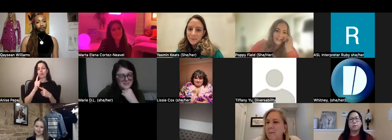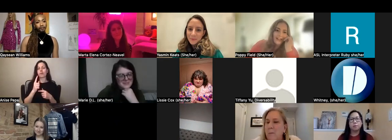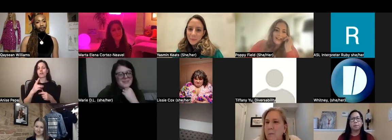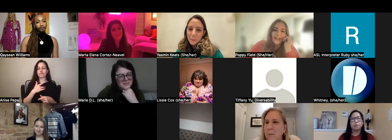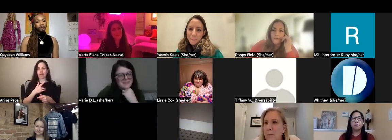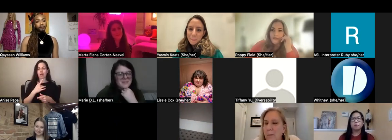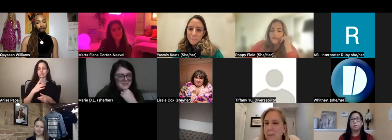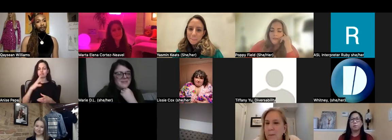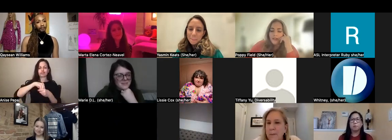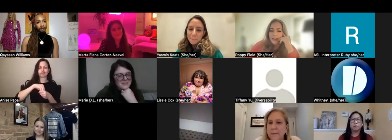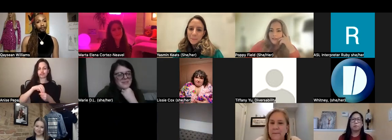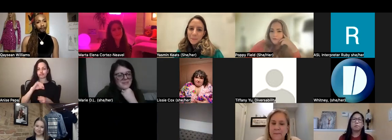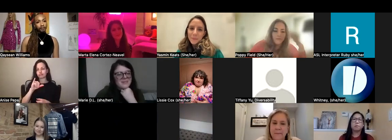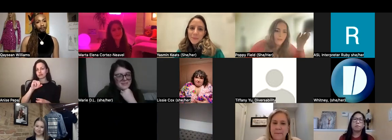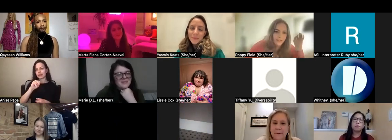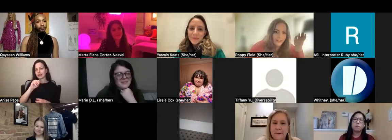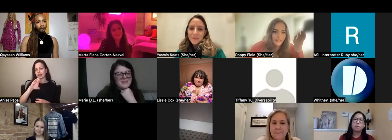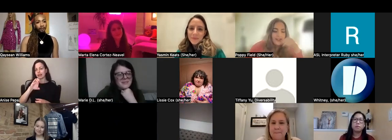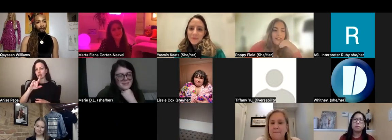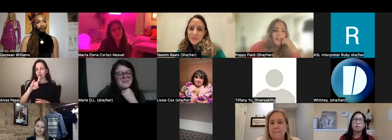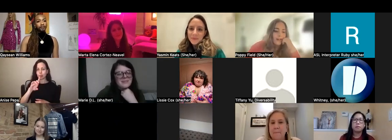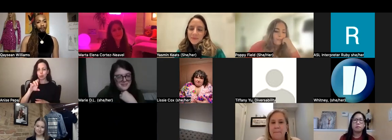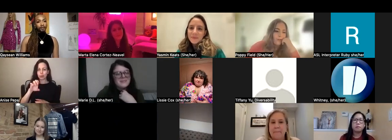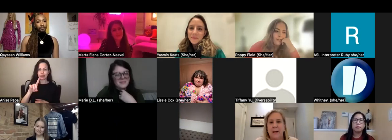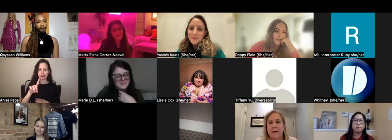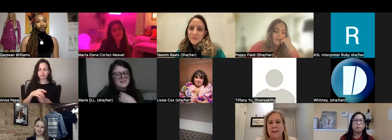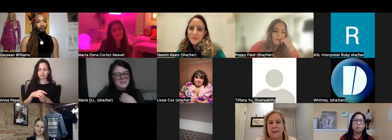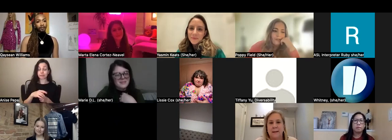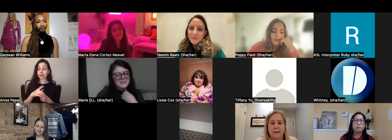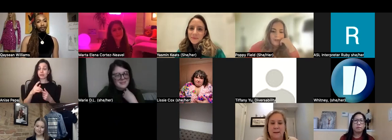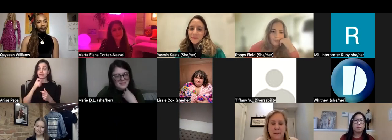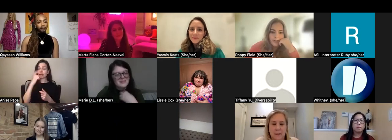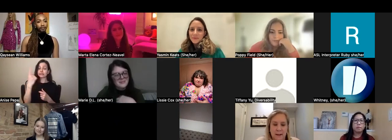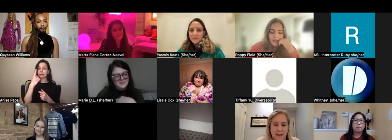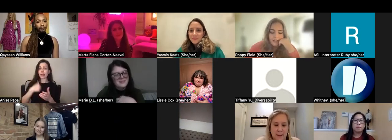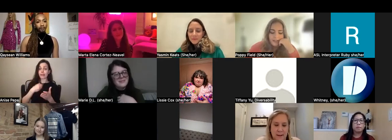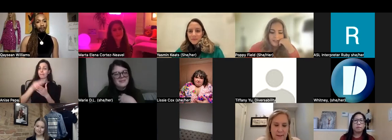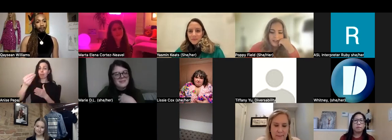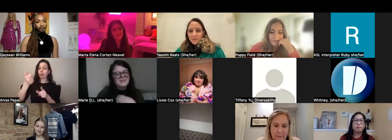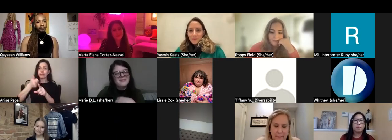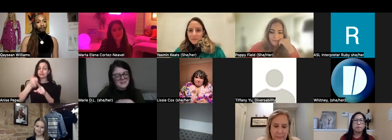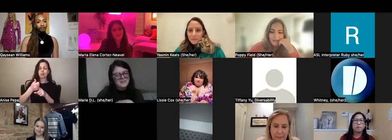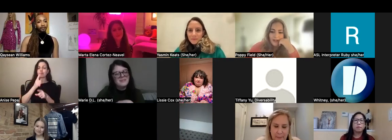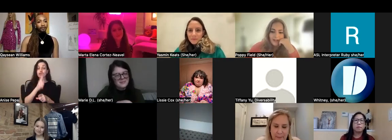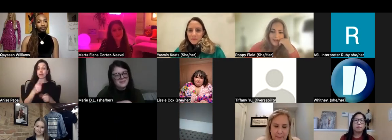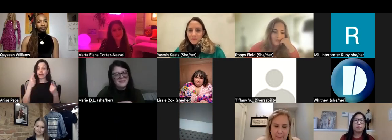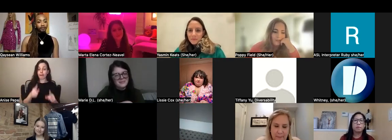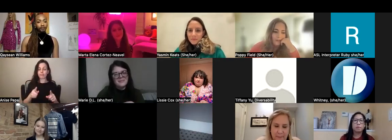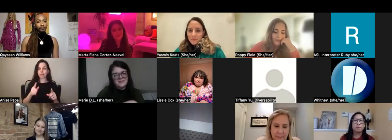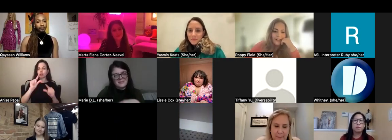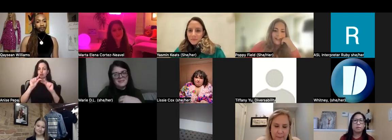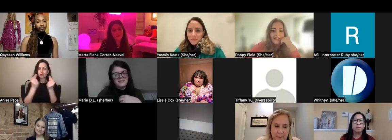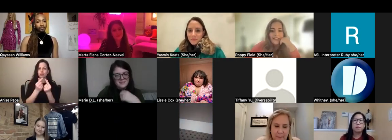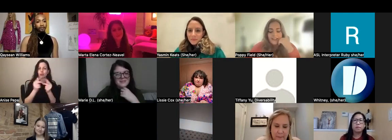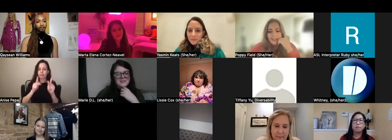included. And it wasn't something like from the market. It was a group of disabled people who came together and decided to